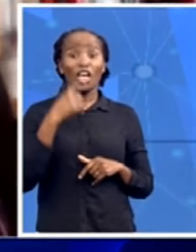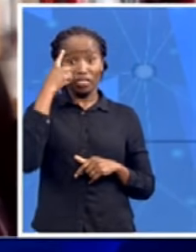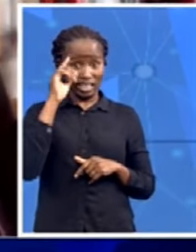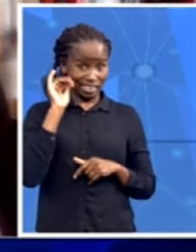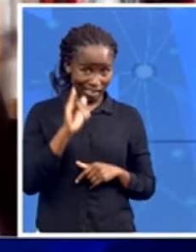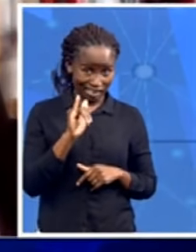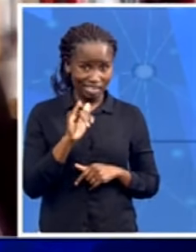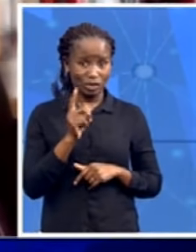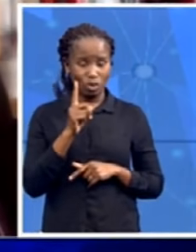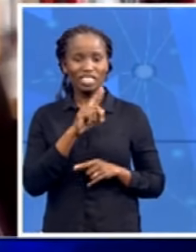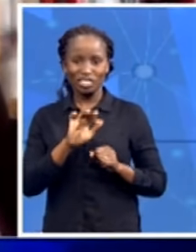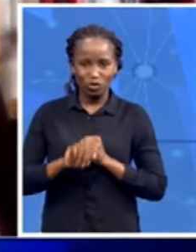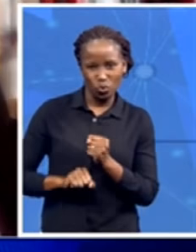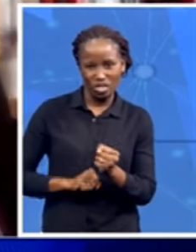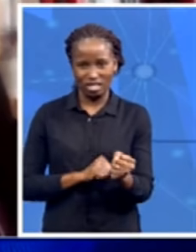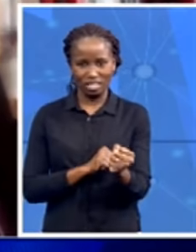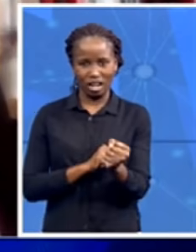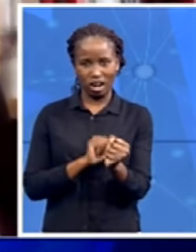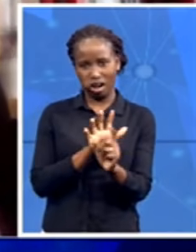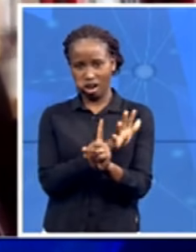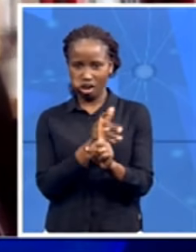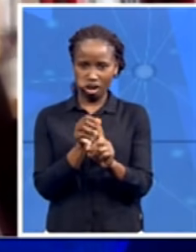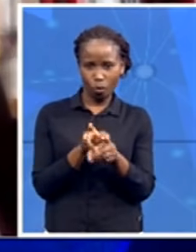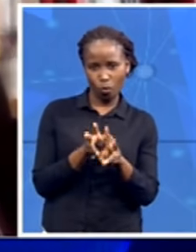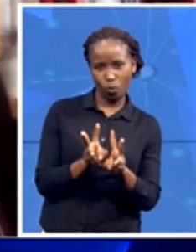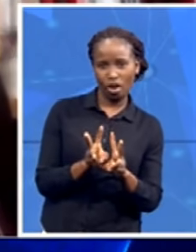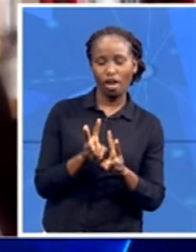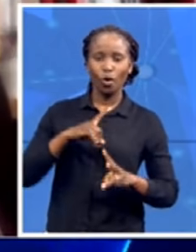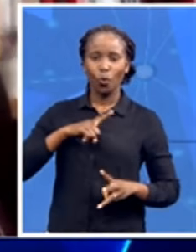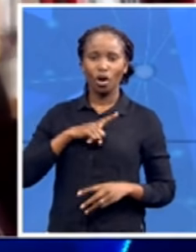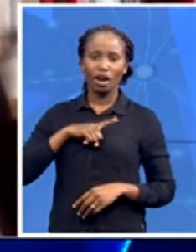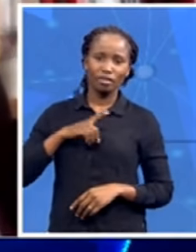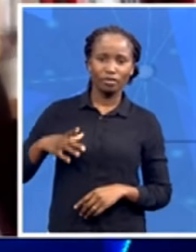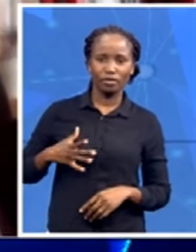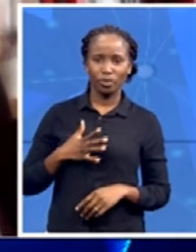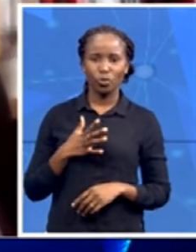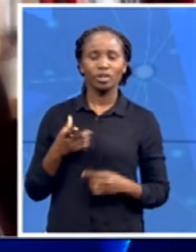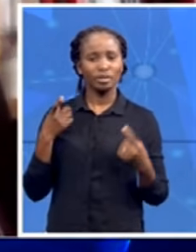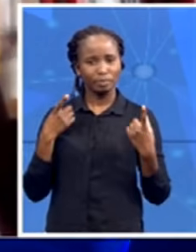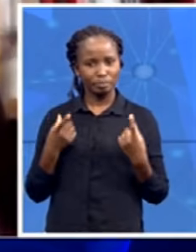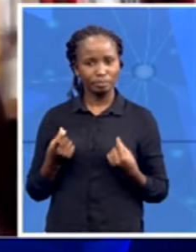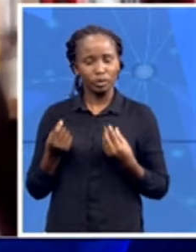which is meant to respond to the issue of youth political apathy,